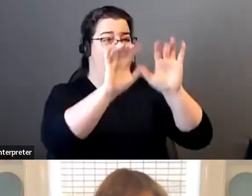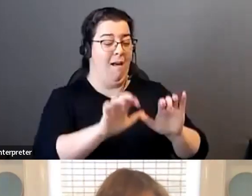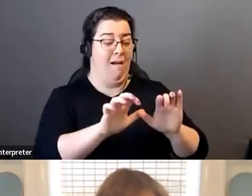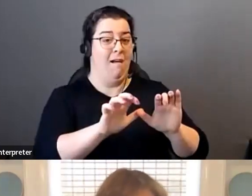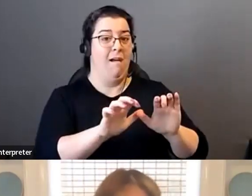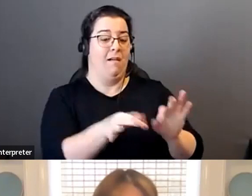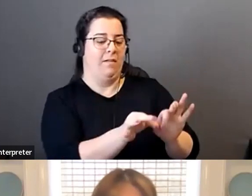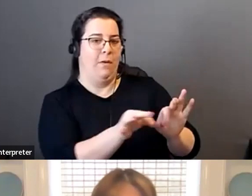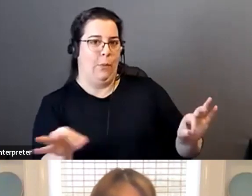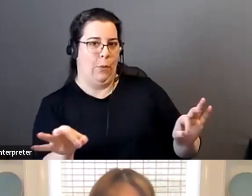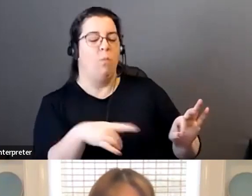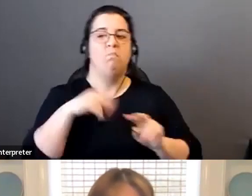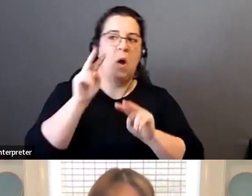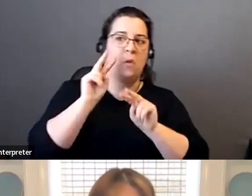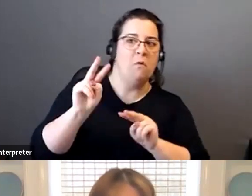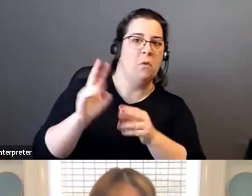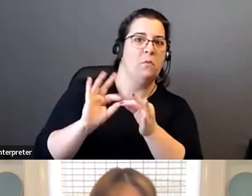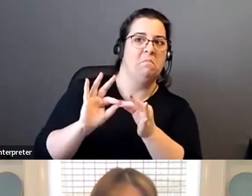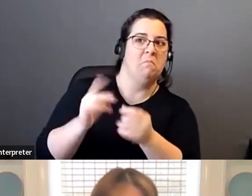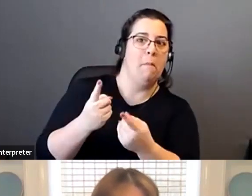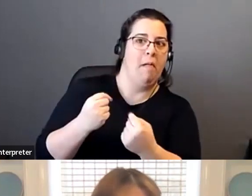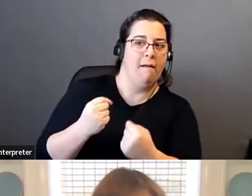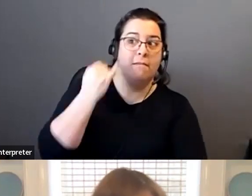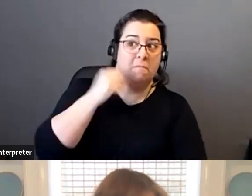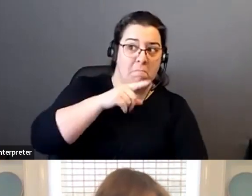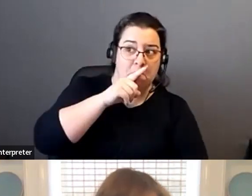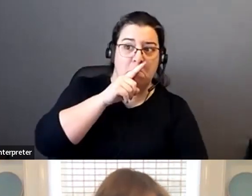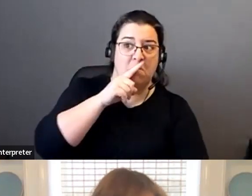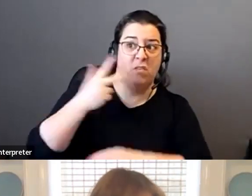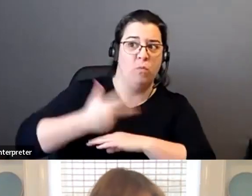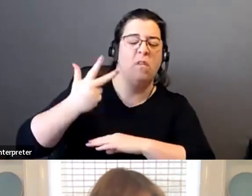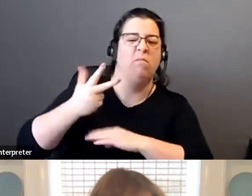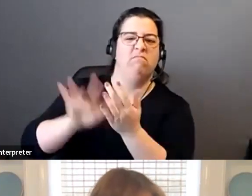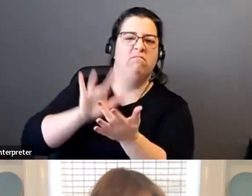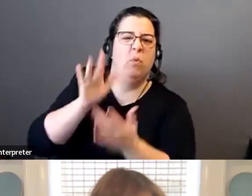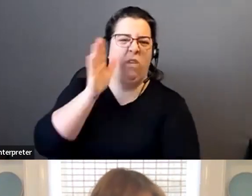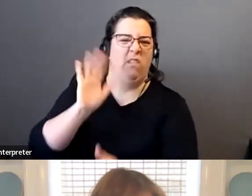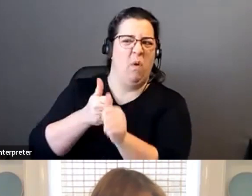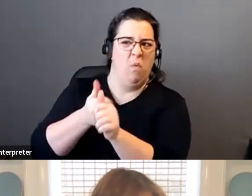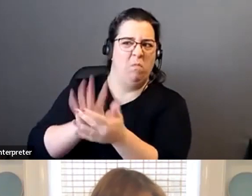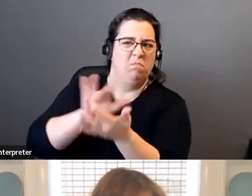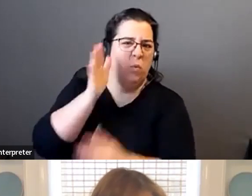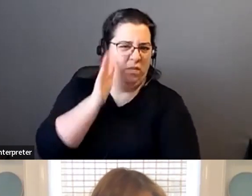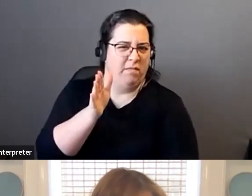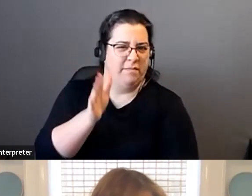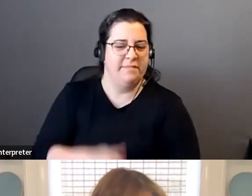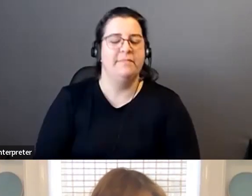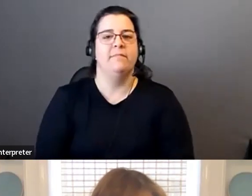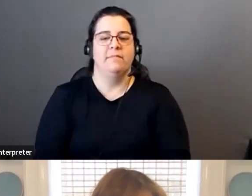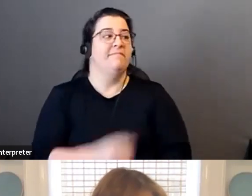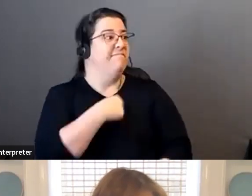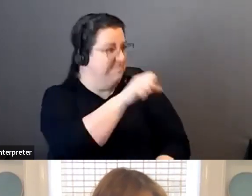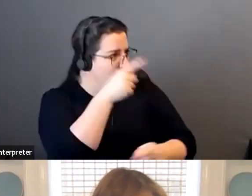don't hear back from you within 3 business days, I'm going to follow up with you. Mm-hmm. Yeah, so follow up is key. Follow